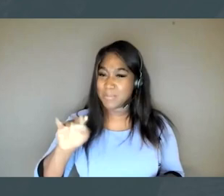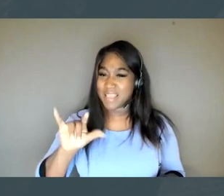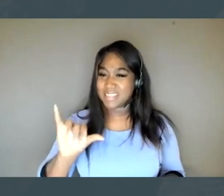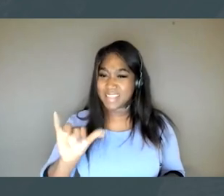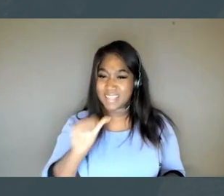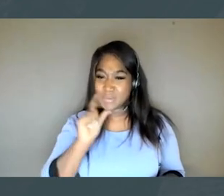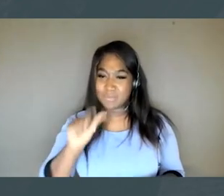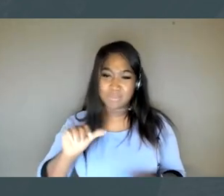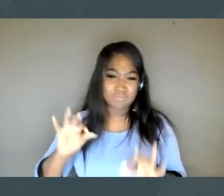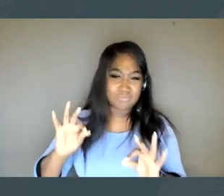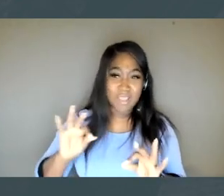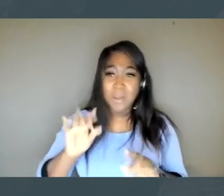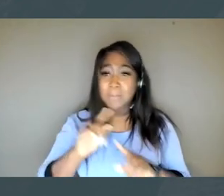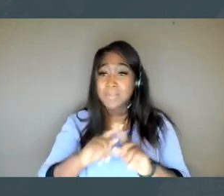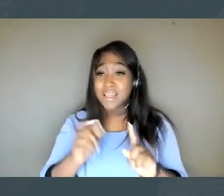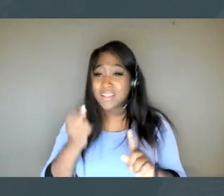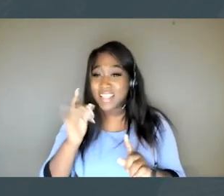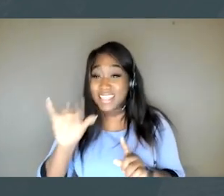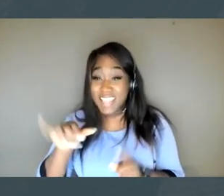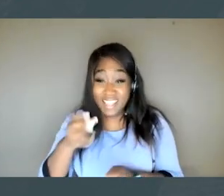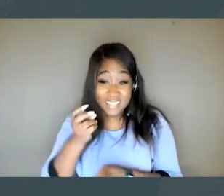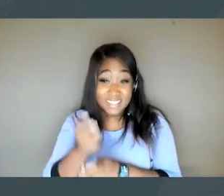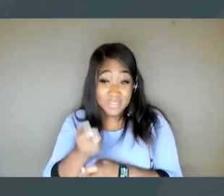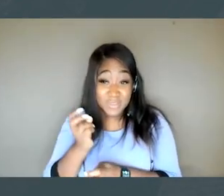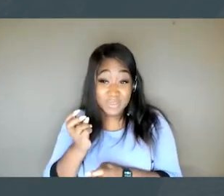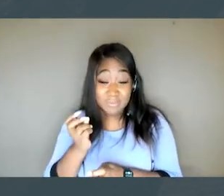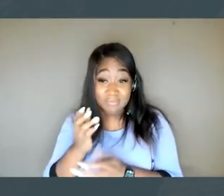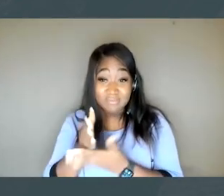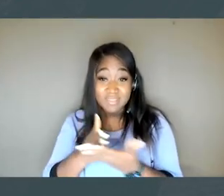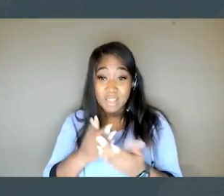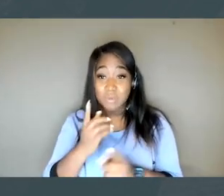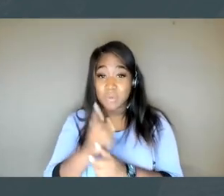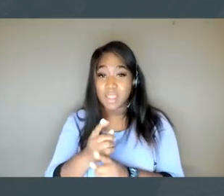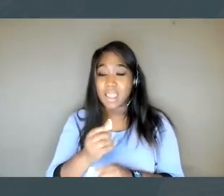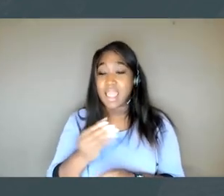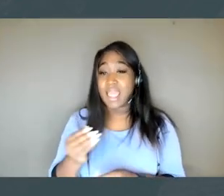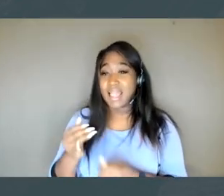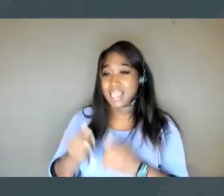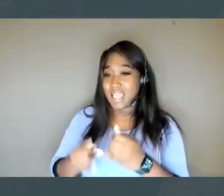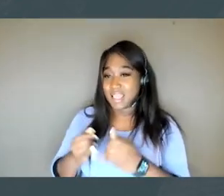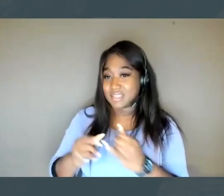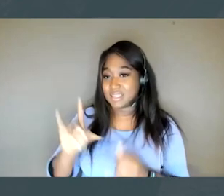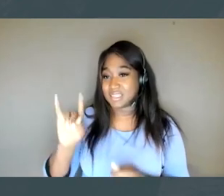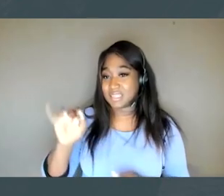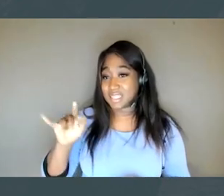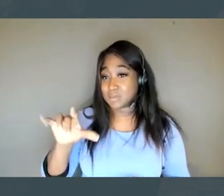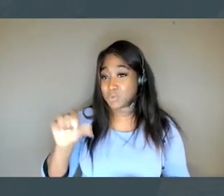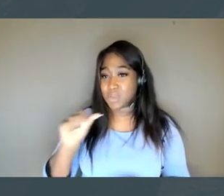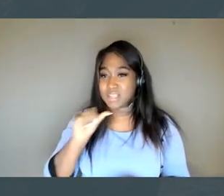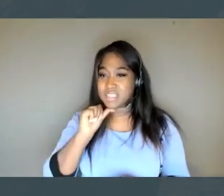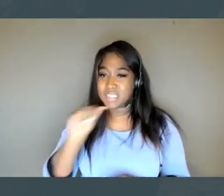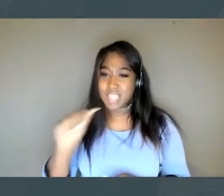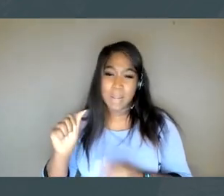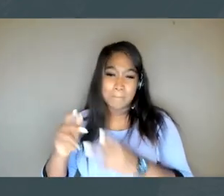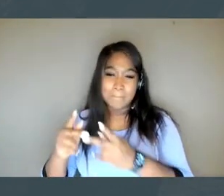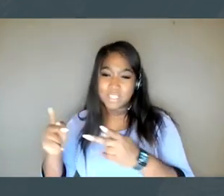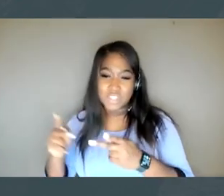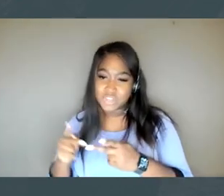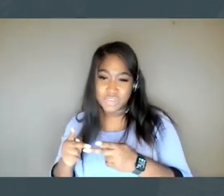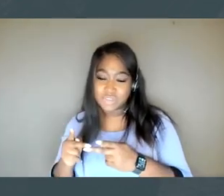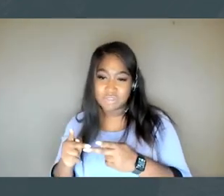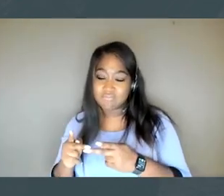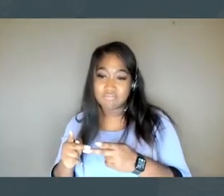right? And the last thing is that the diaspora is not it's not a position. It's not only like